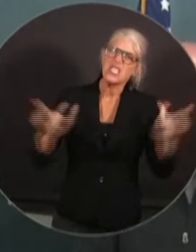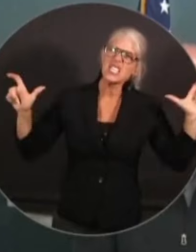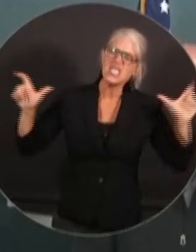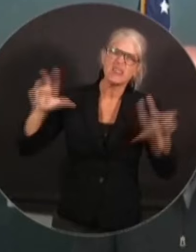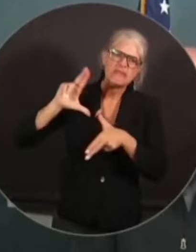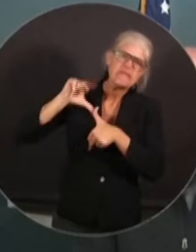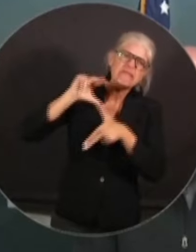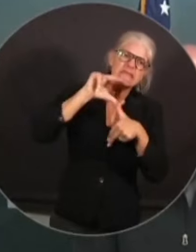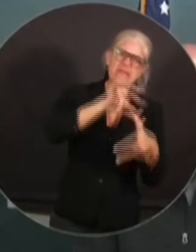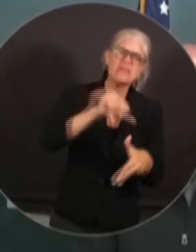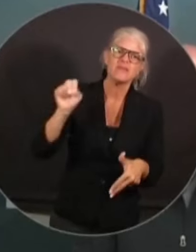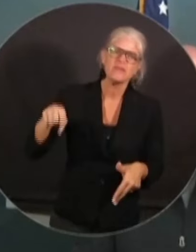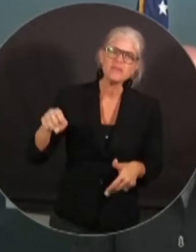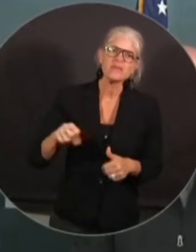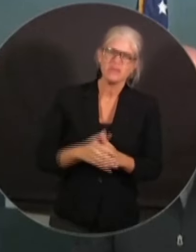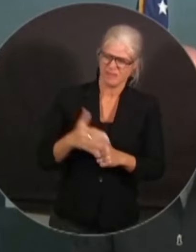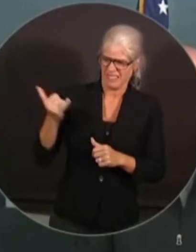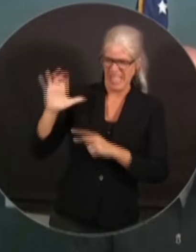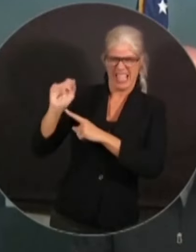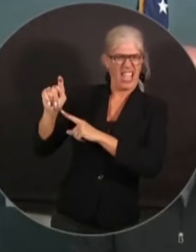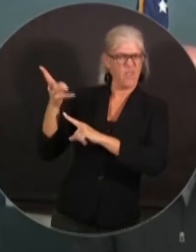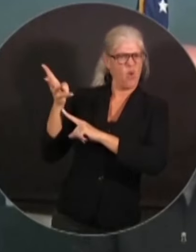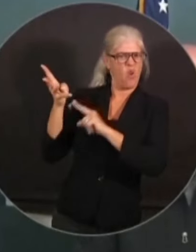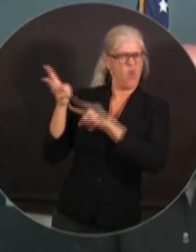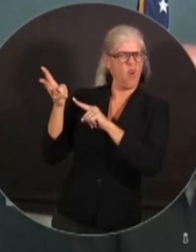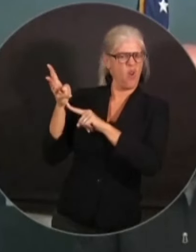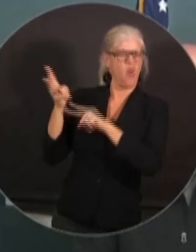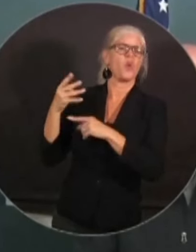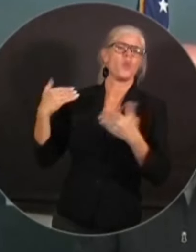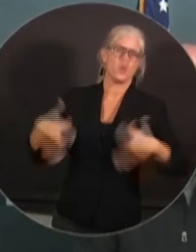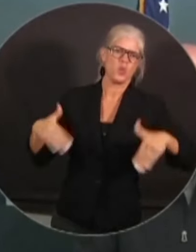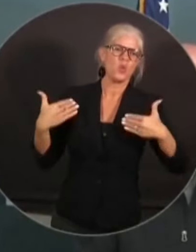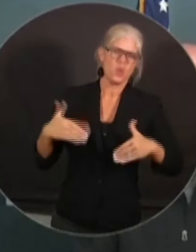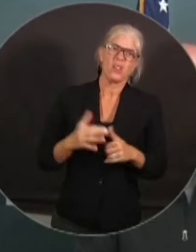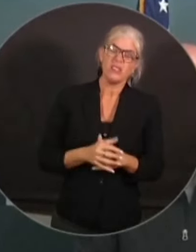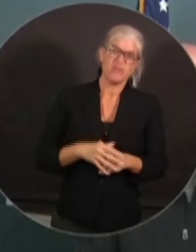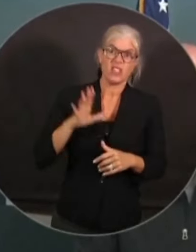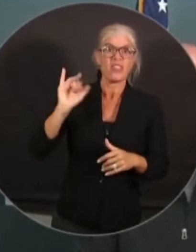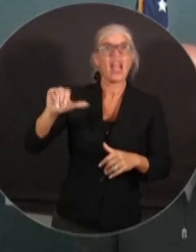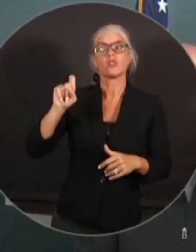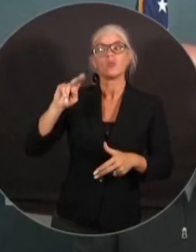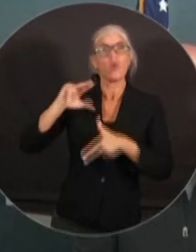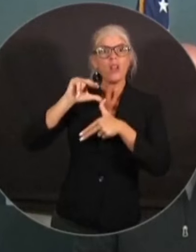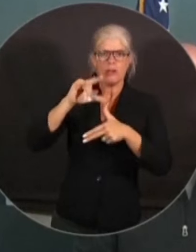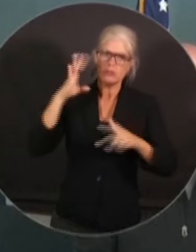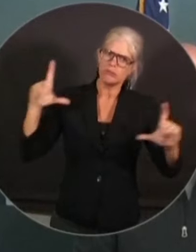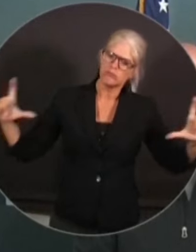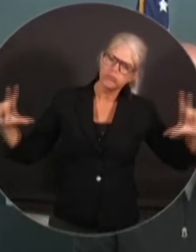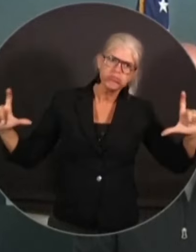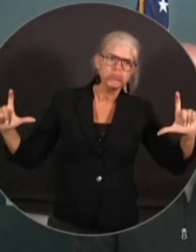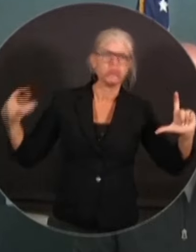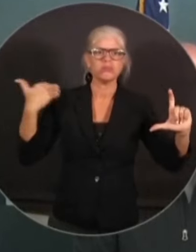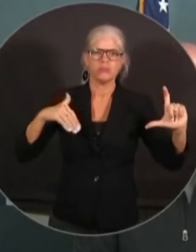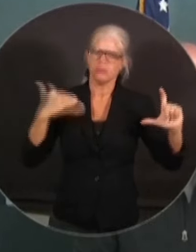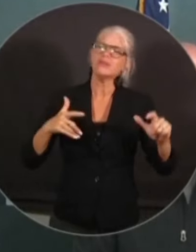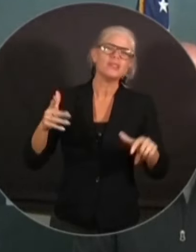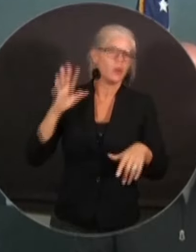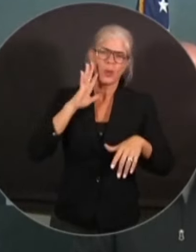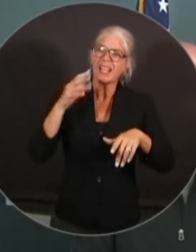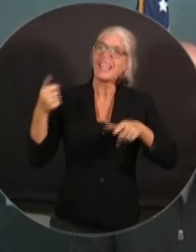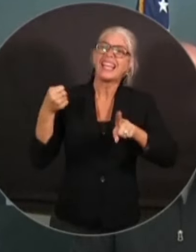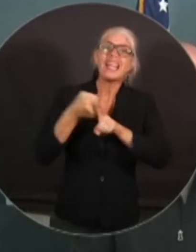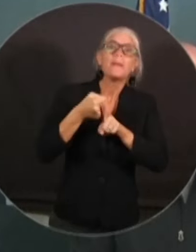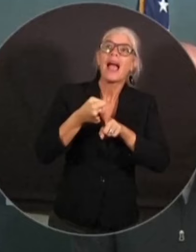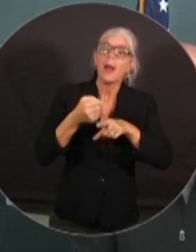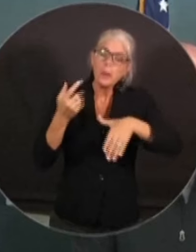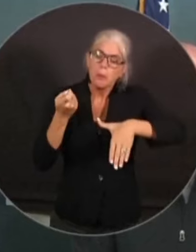a powerful category 4 storm, but it's also just very large, and it's going to have impacts are being felt, have been